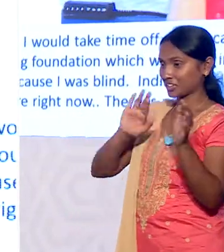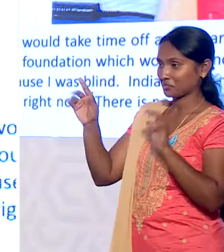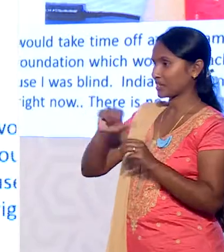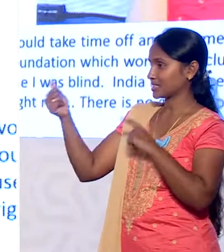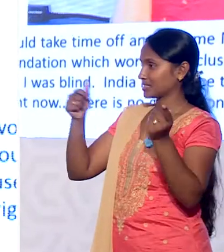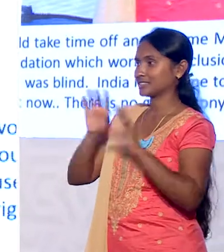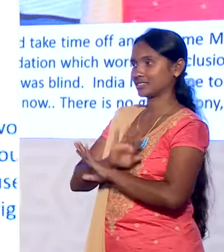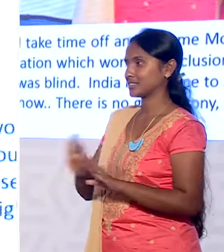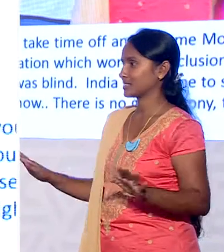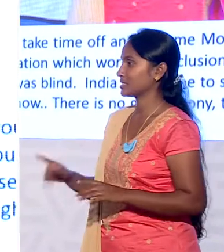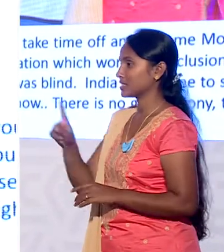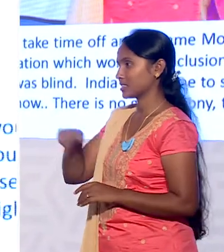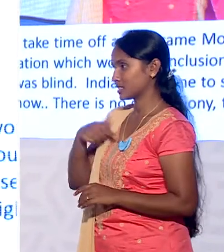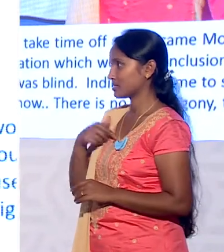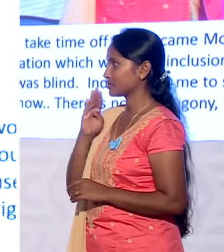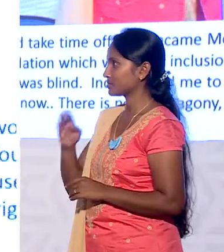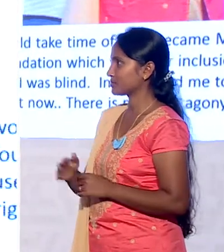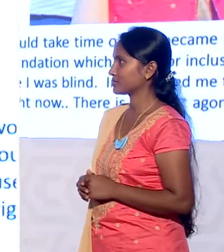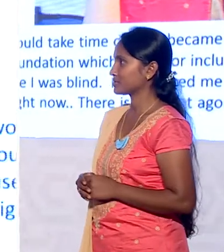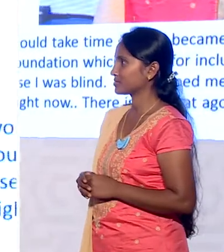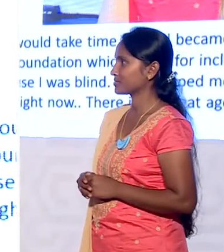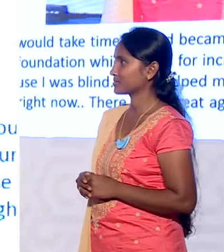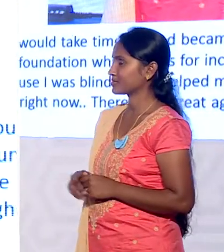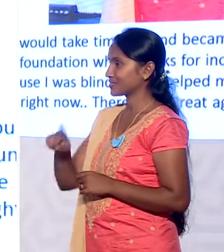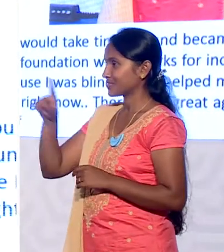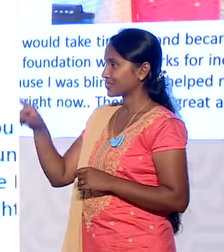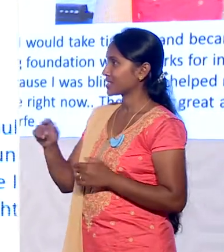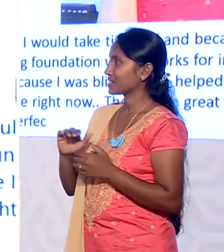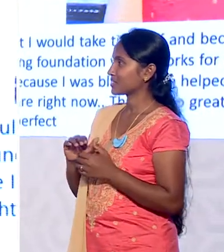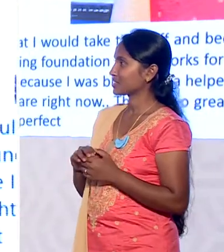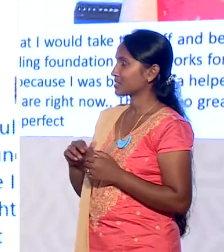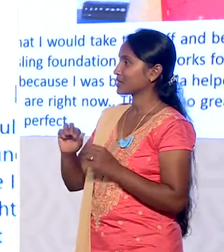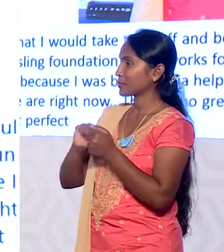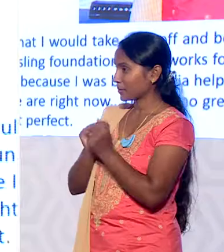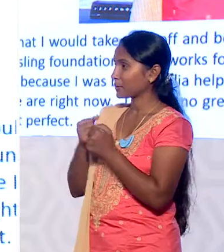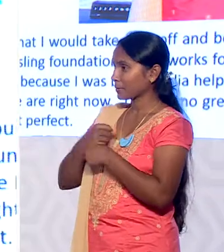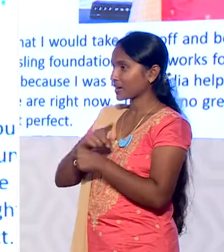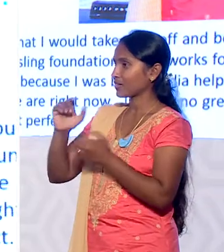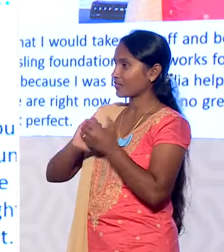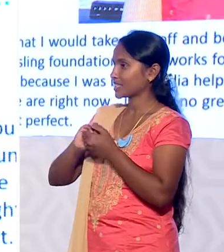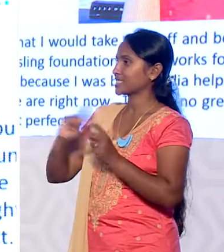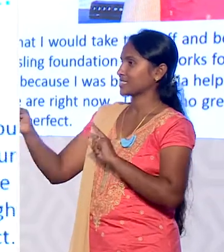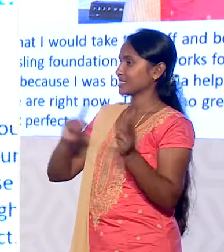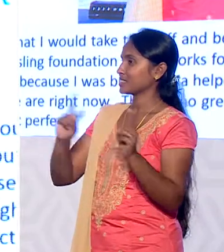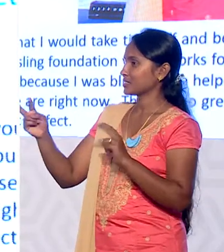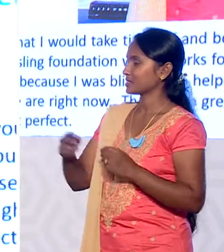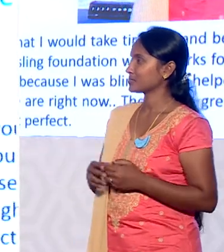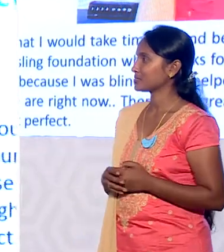the way you are. Let's be the wings for each other. Give each other the permission to be who they need